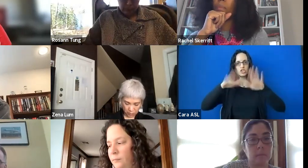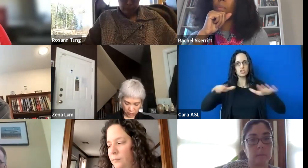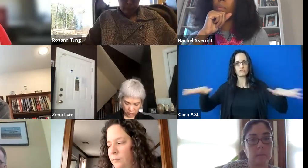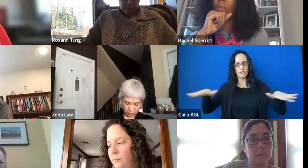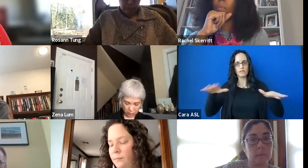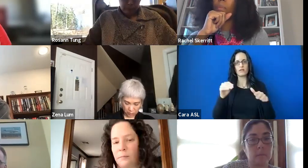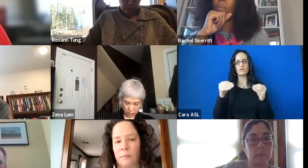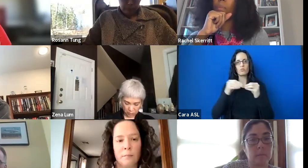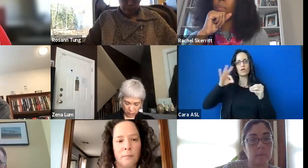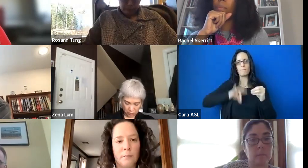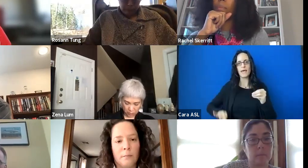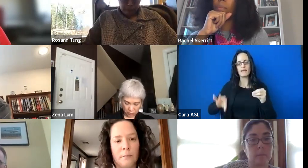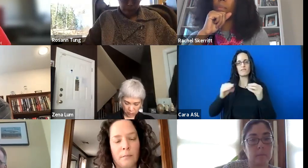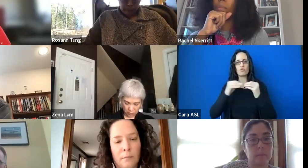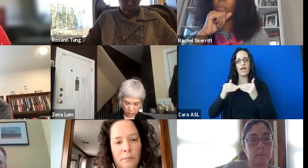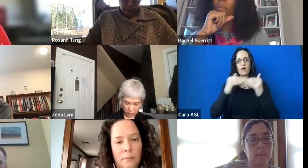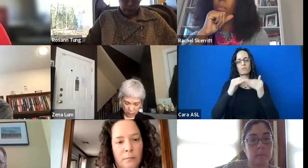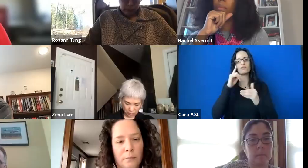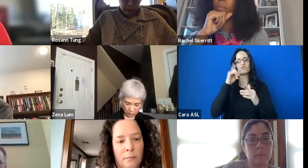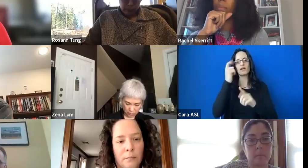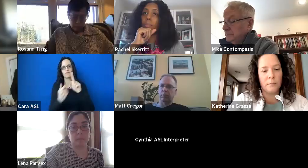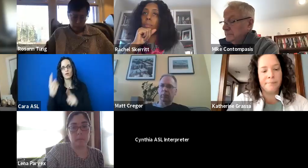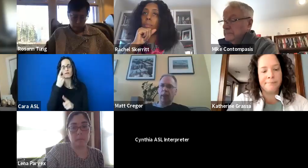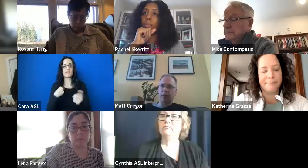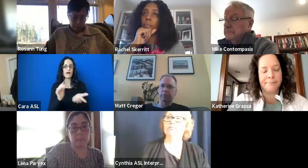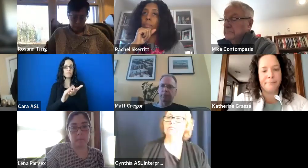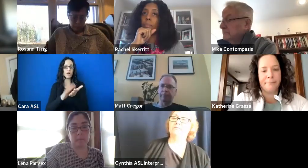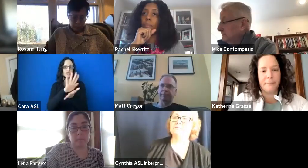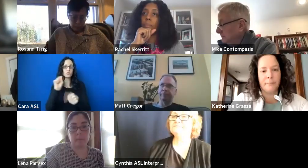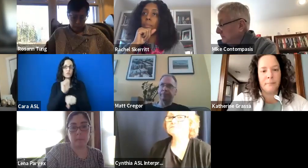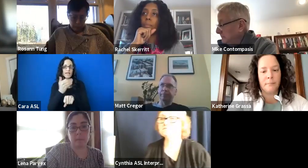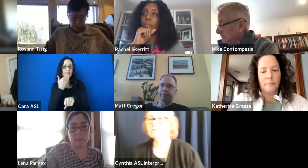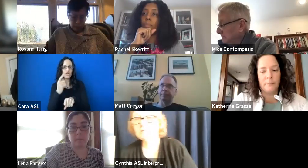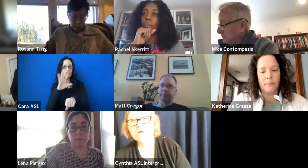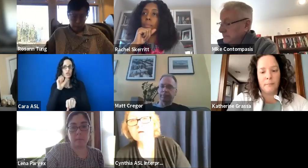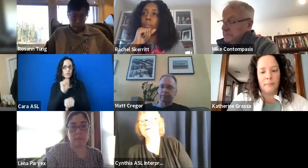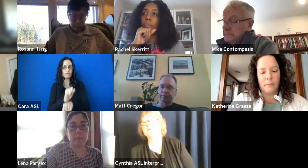for everyone. And I appreciate your work and I applaud you. Thank you.